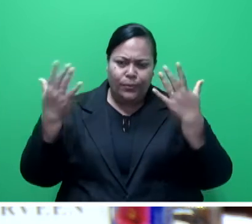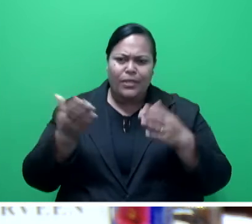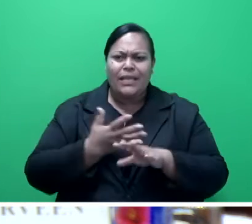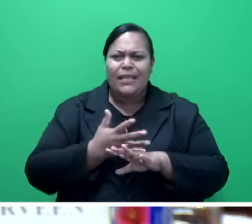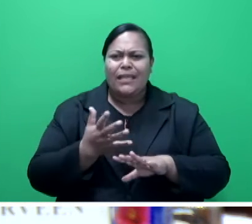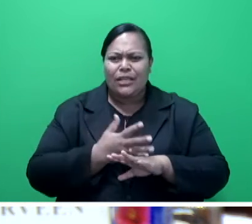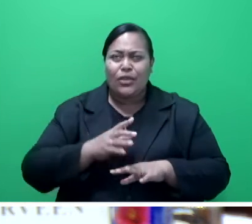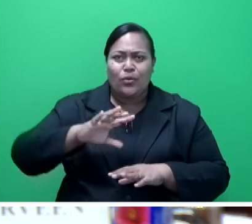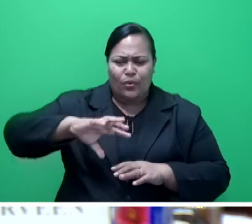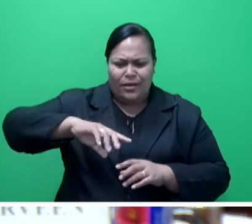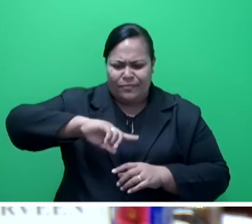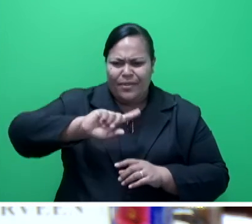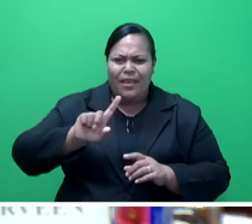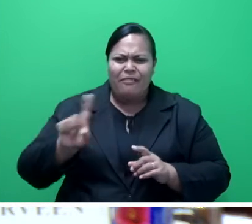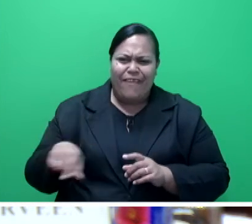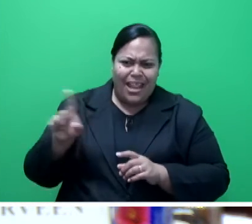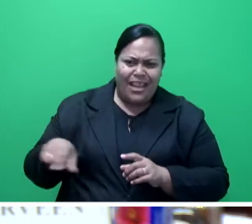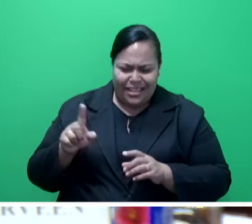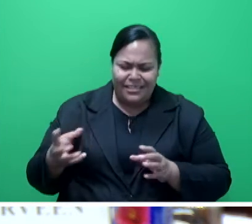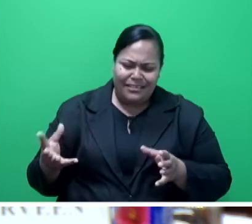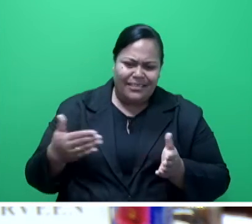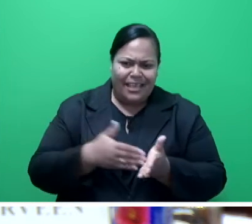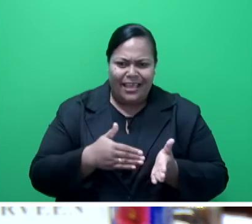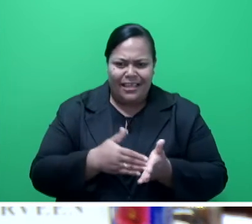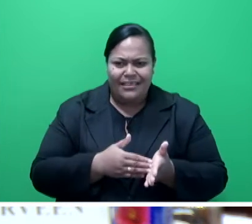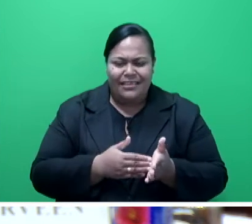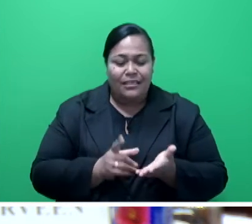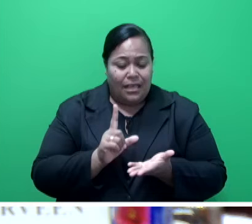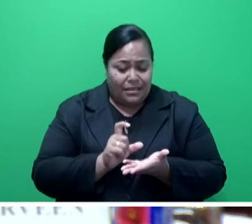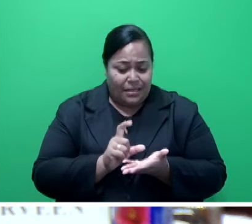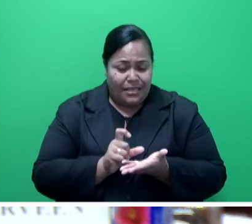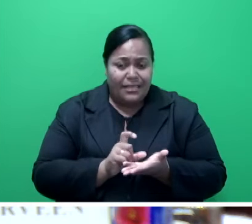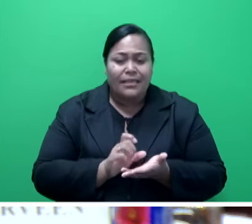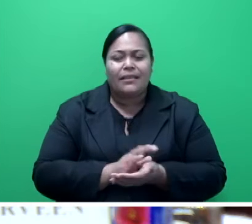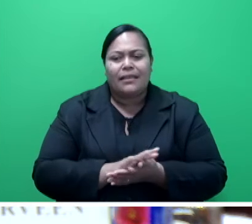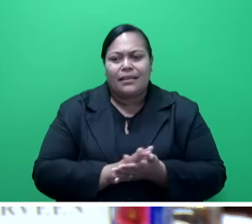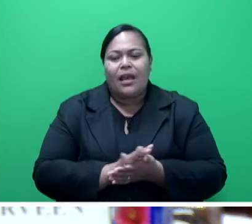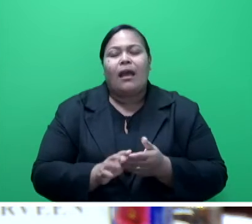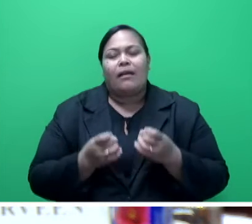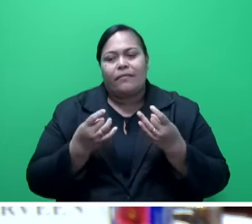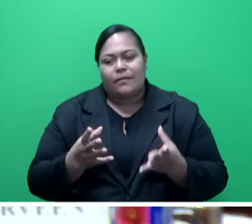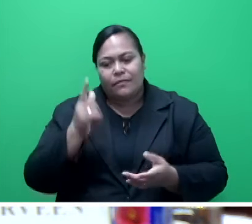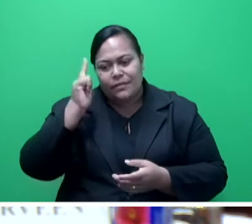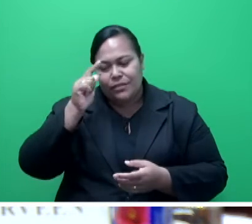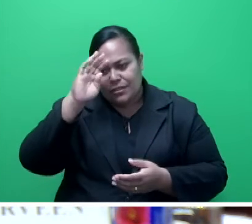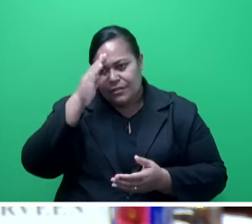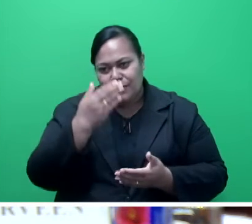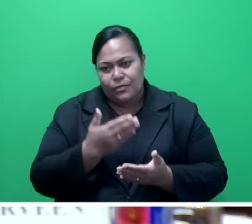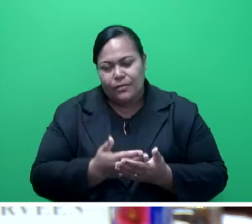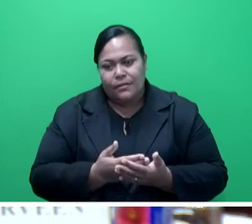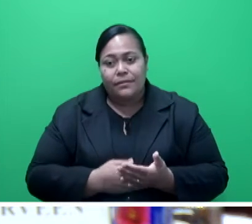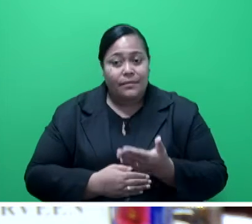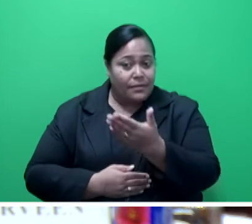installed, hand washing facilities and sanitizers are available for teachers and students. I have